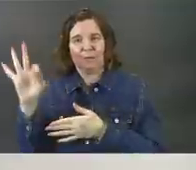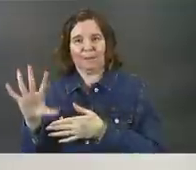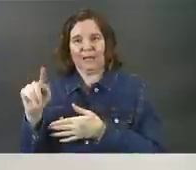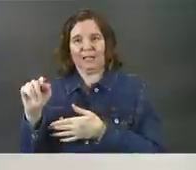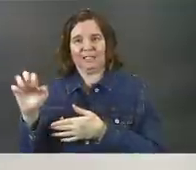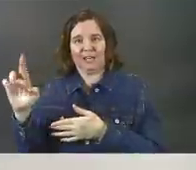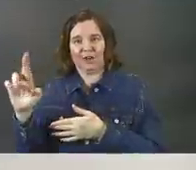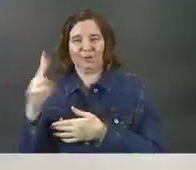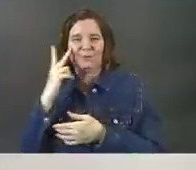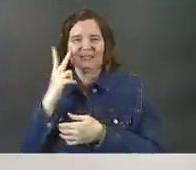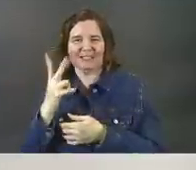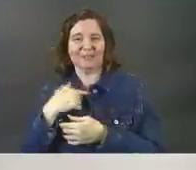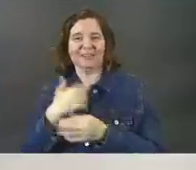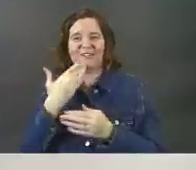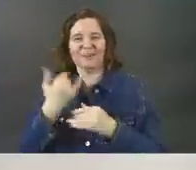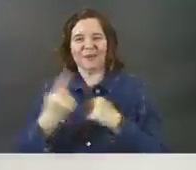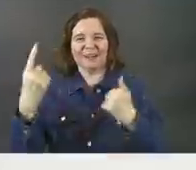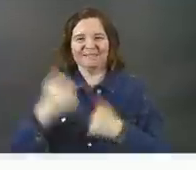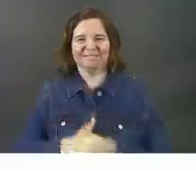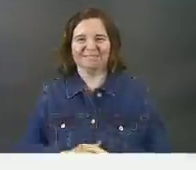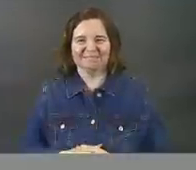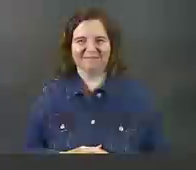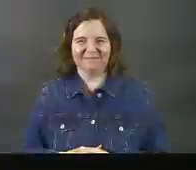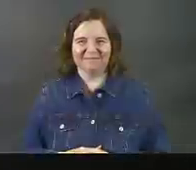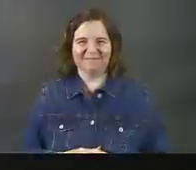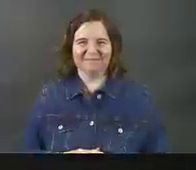Pastor Tanner. So we will see you guys. Have a good one.